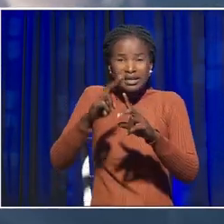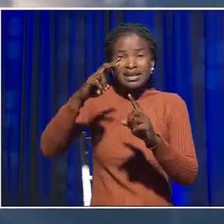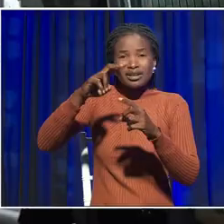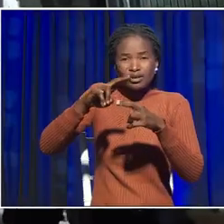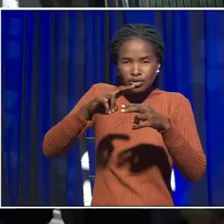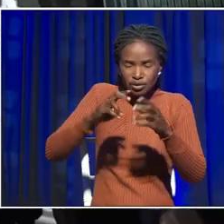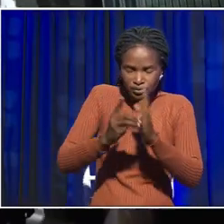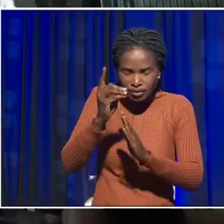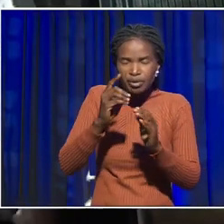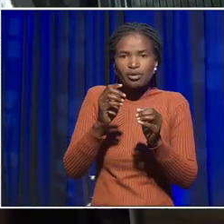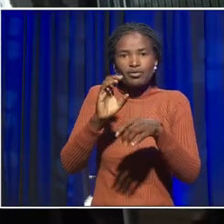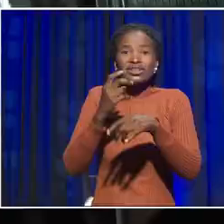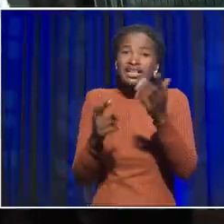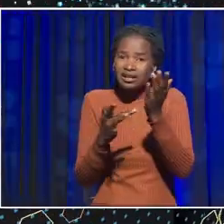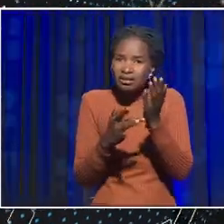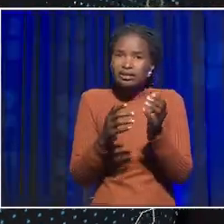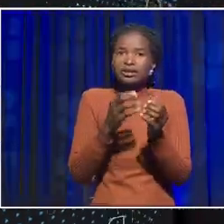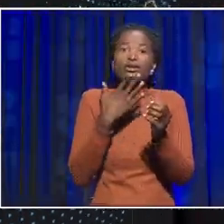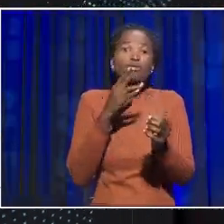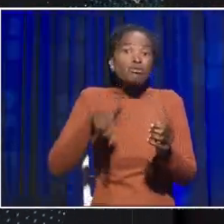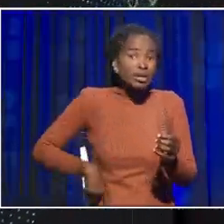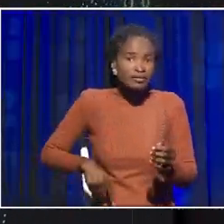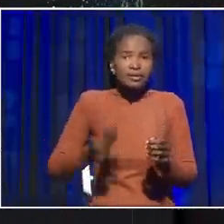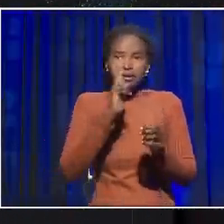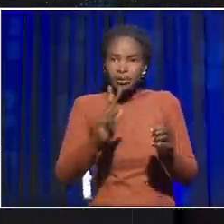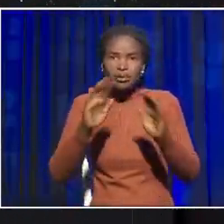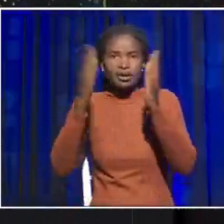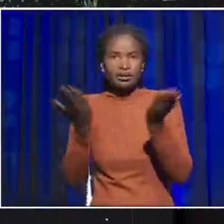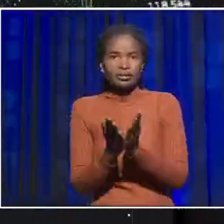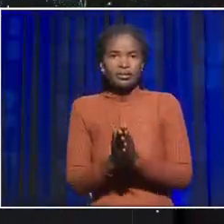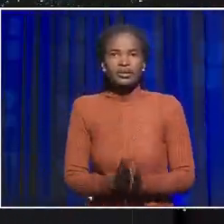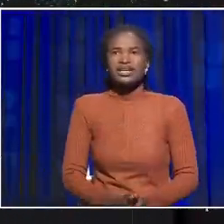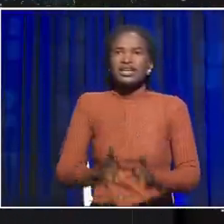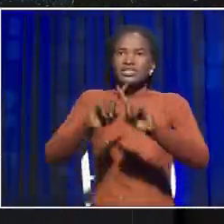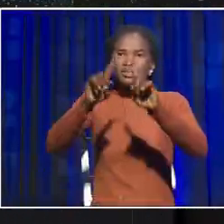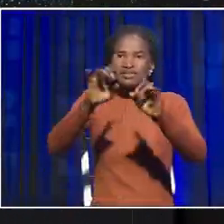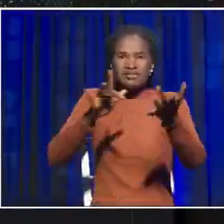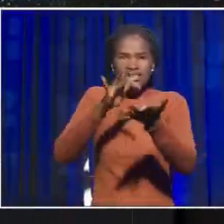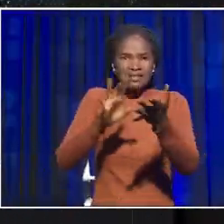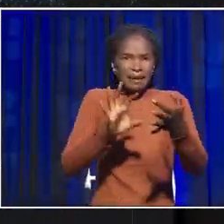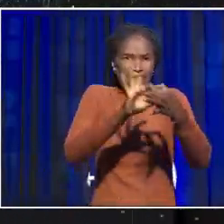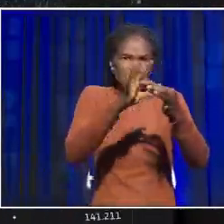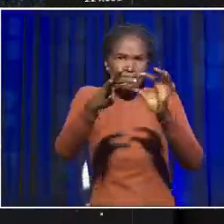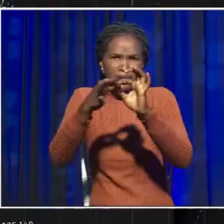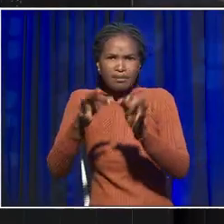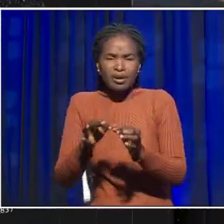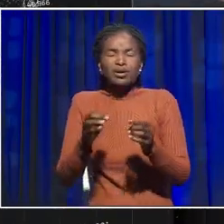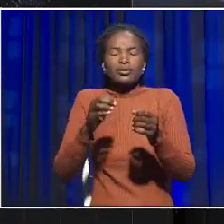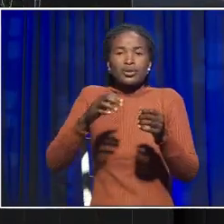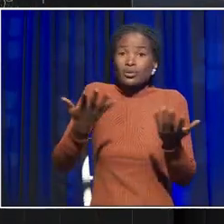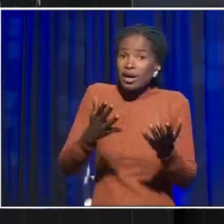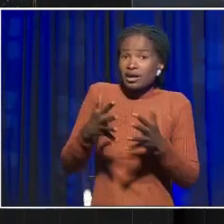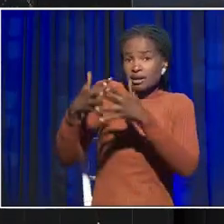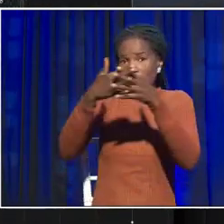both people and the planet. It is a network of centers for scalable impact, with locations in the United States,